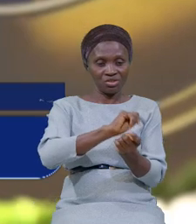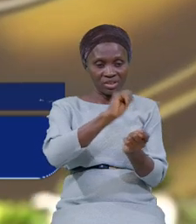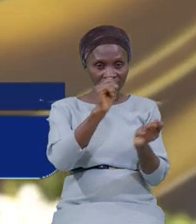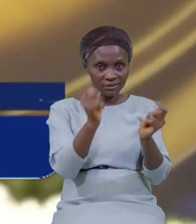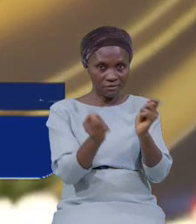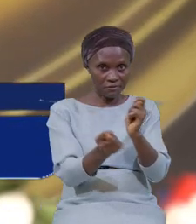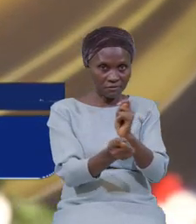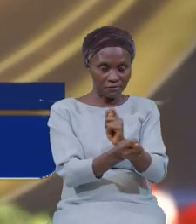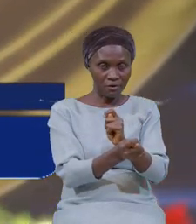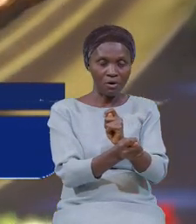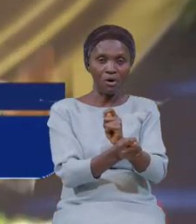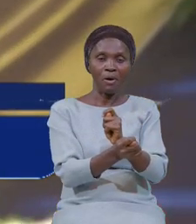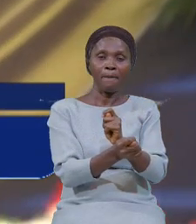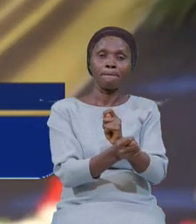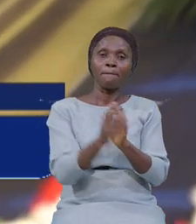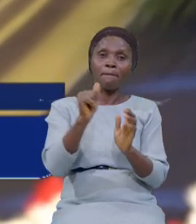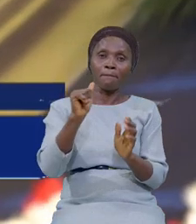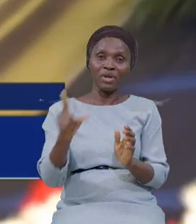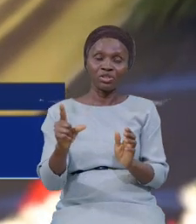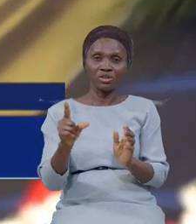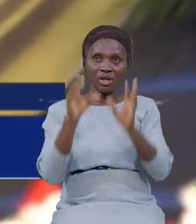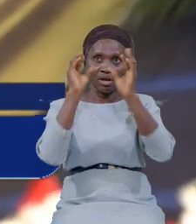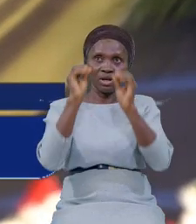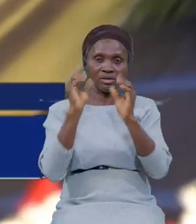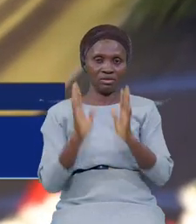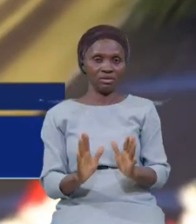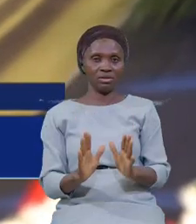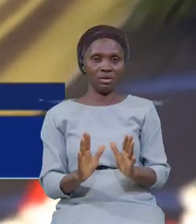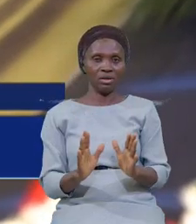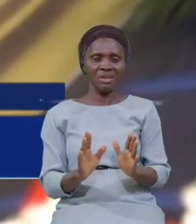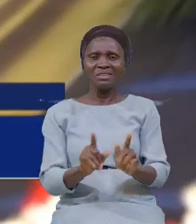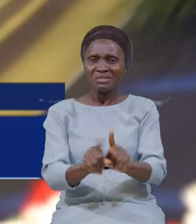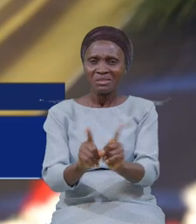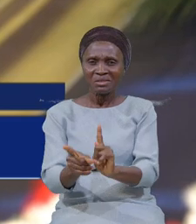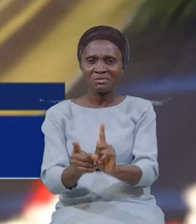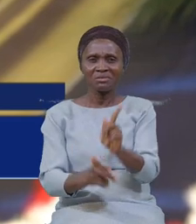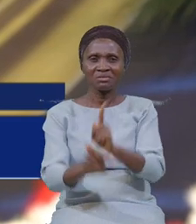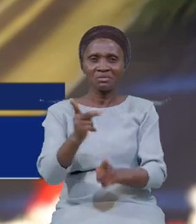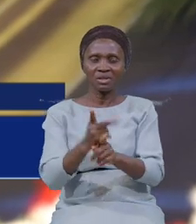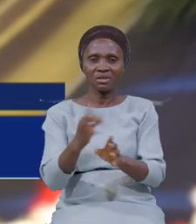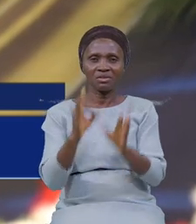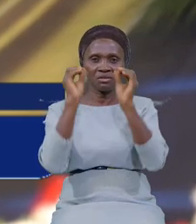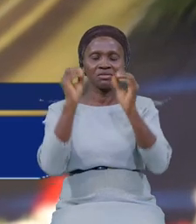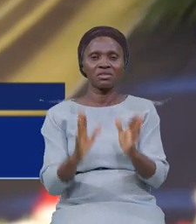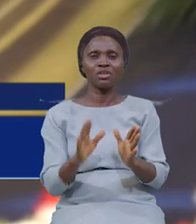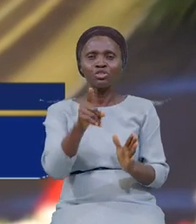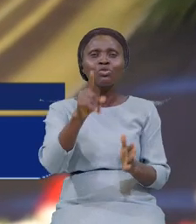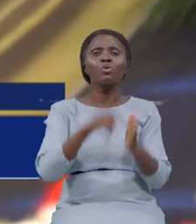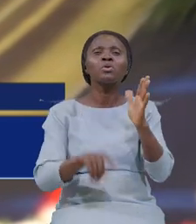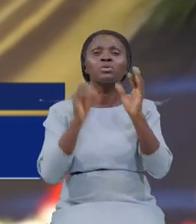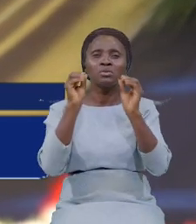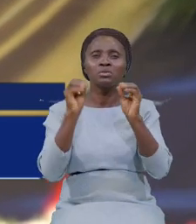Transformational teacher. There are different kinds of teachers. What do you teach? The things you